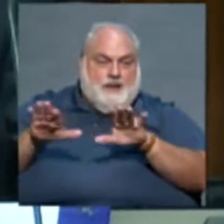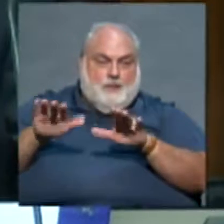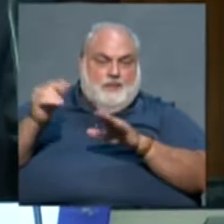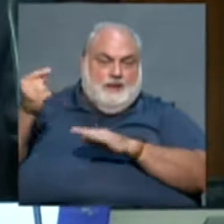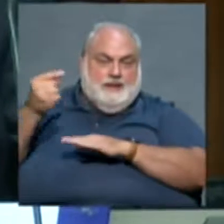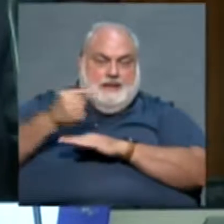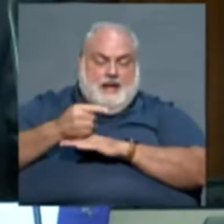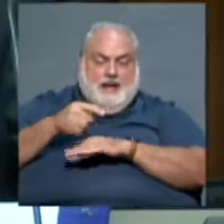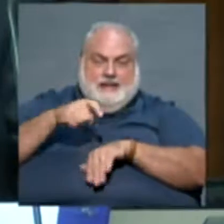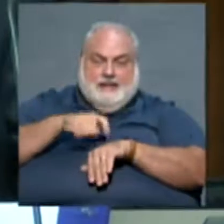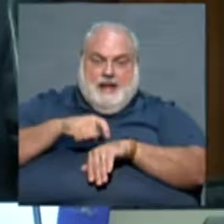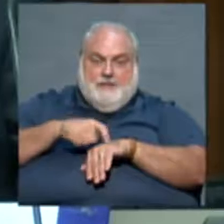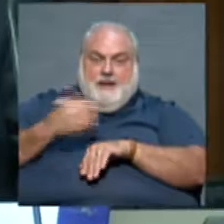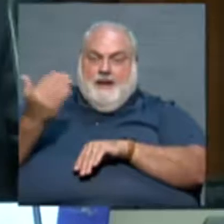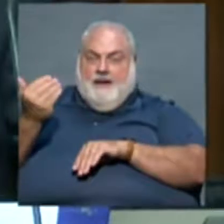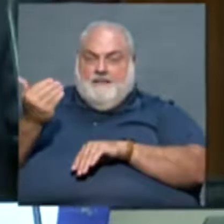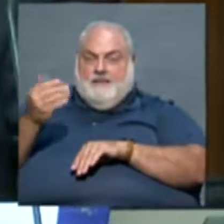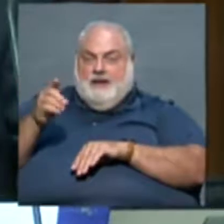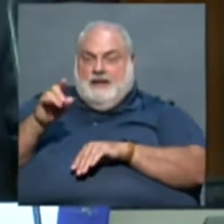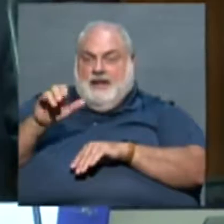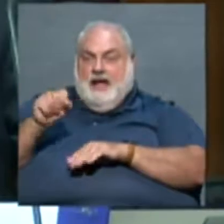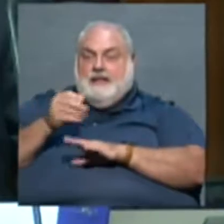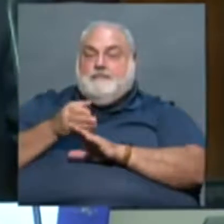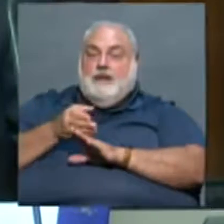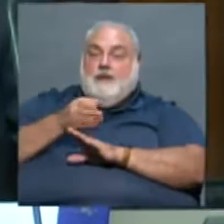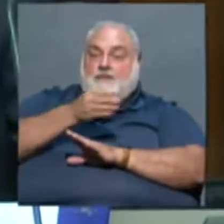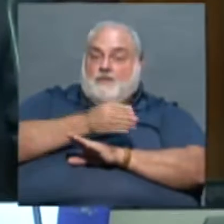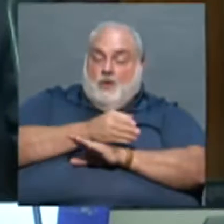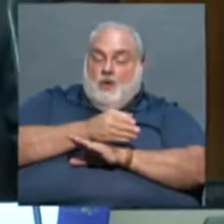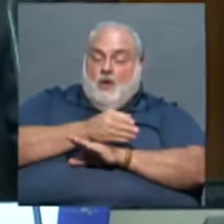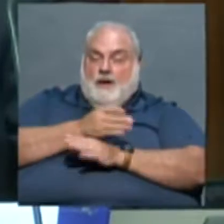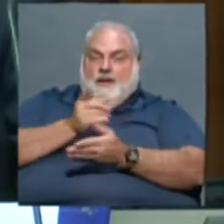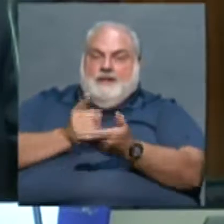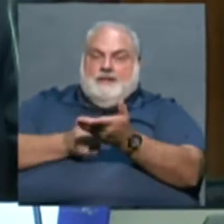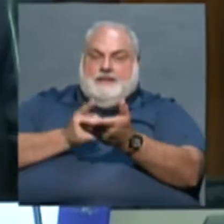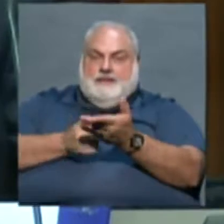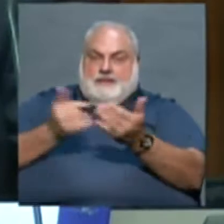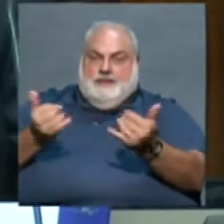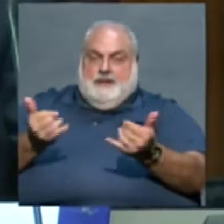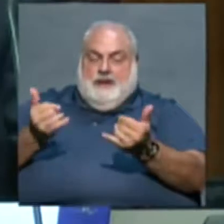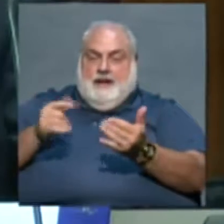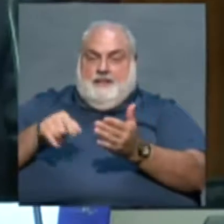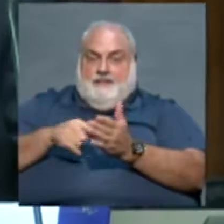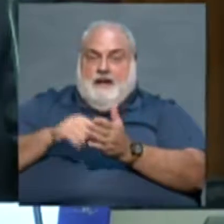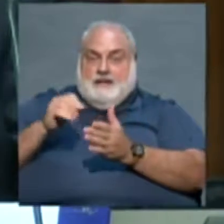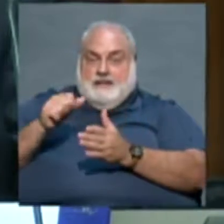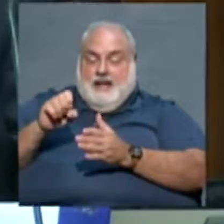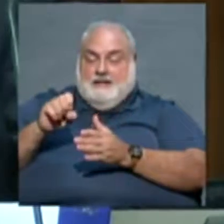time of the meeting at least 15 days prior to the public hearing date. In this case, the